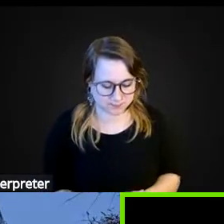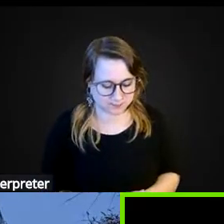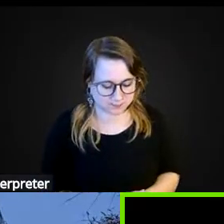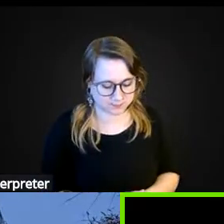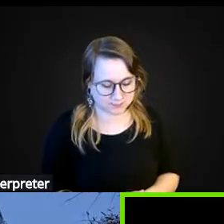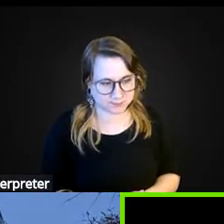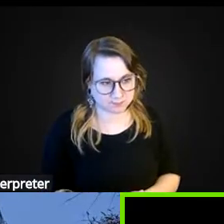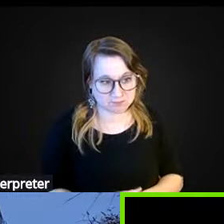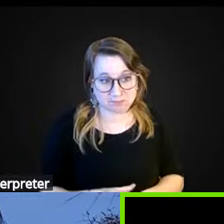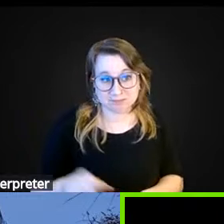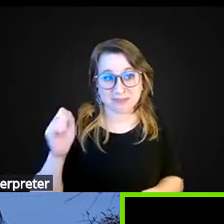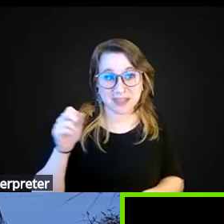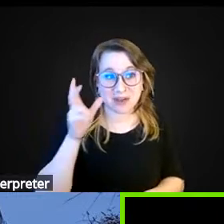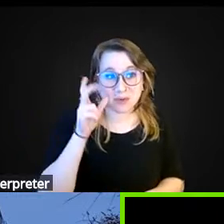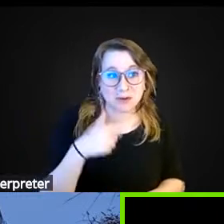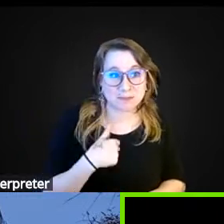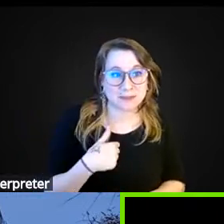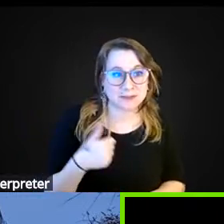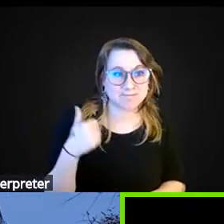Can you guys hear me?